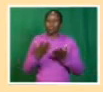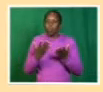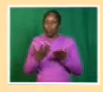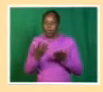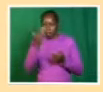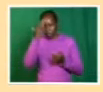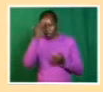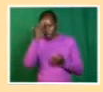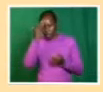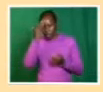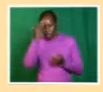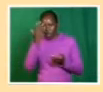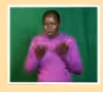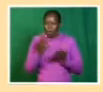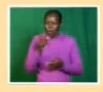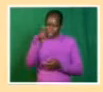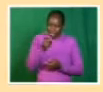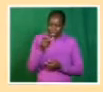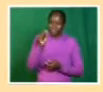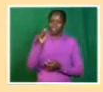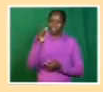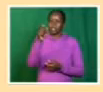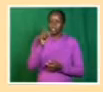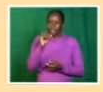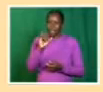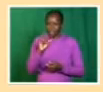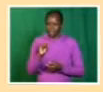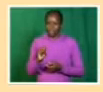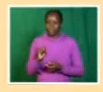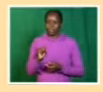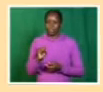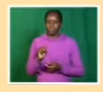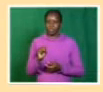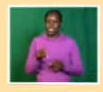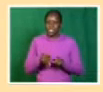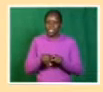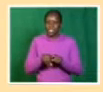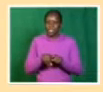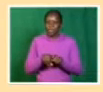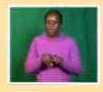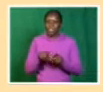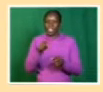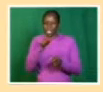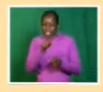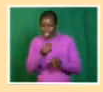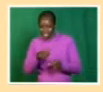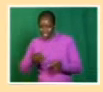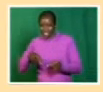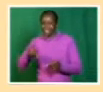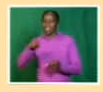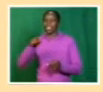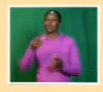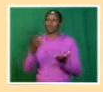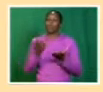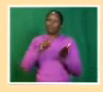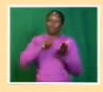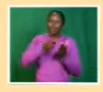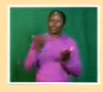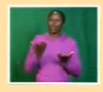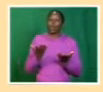where the graph meets the x-axis. Number 4, the coordinate of the turning points.